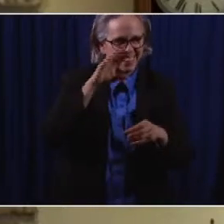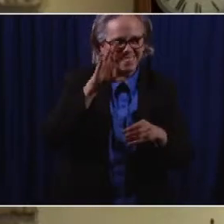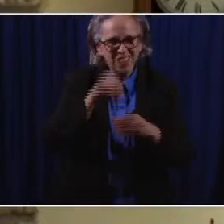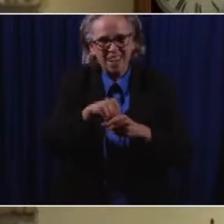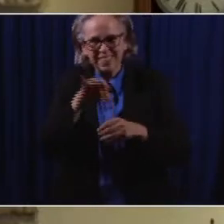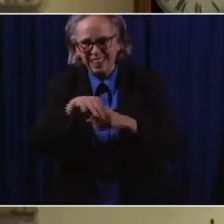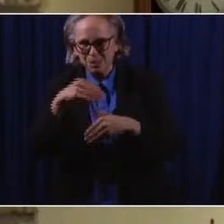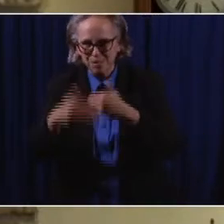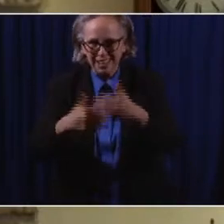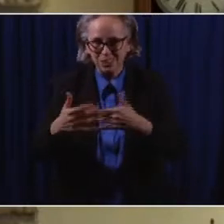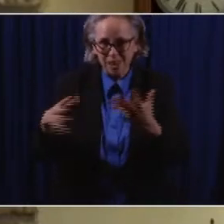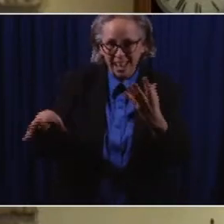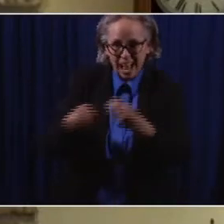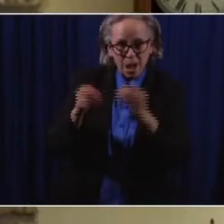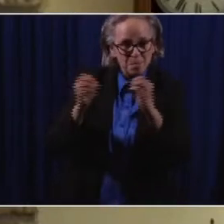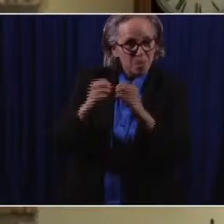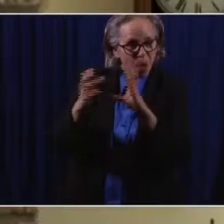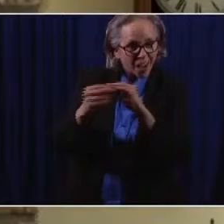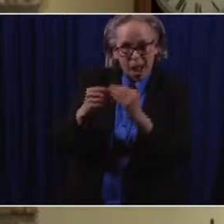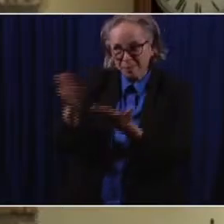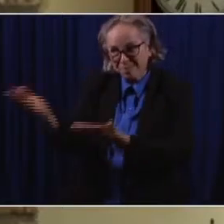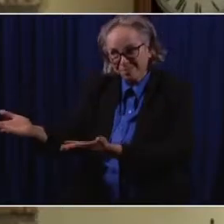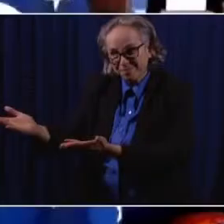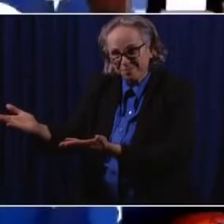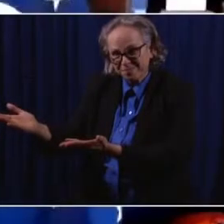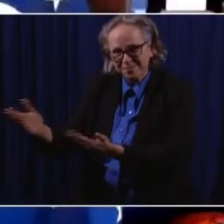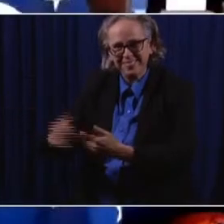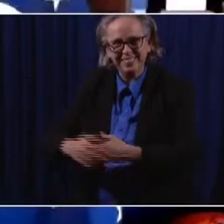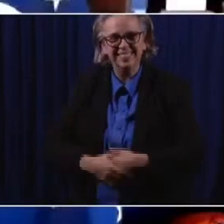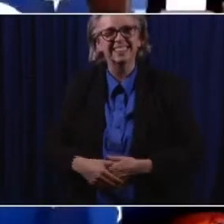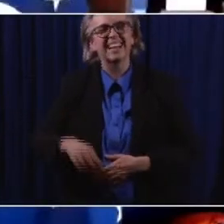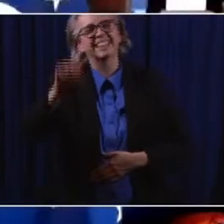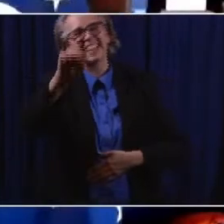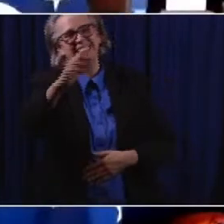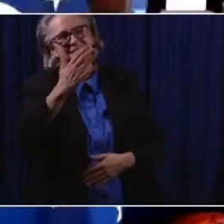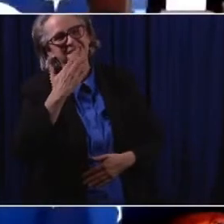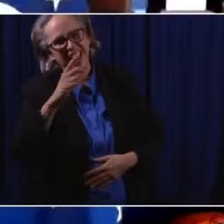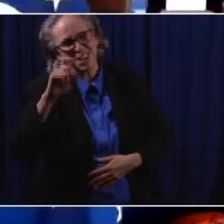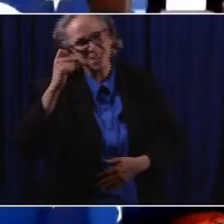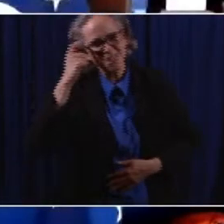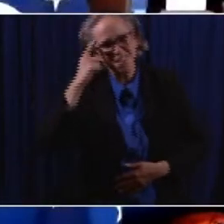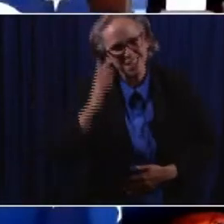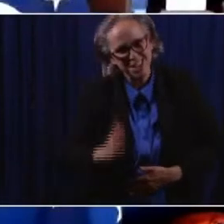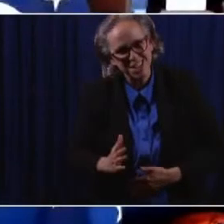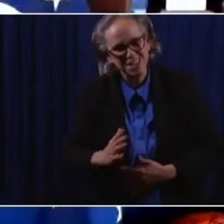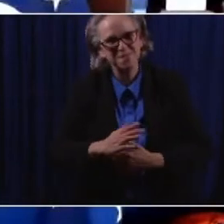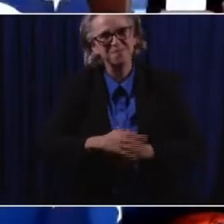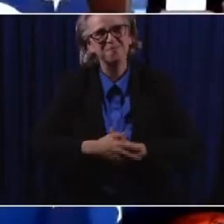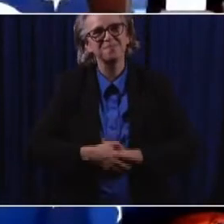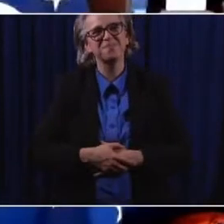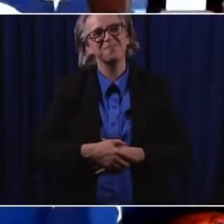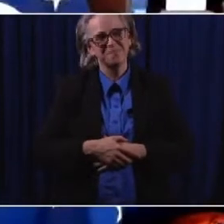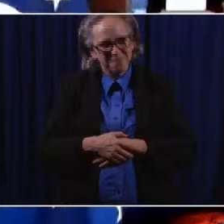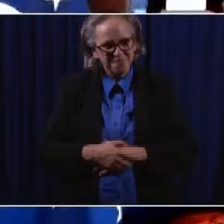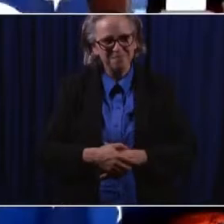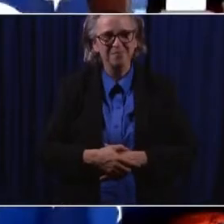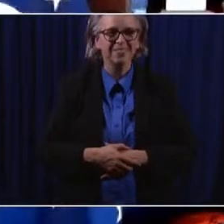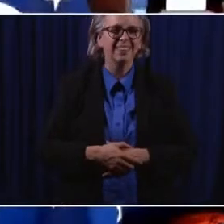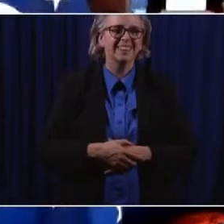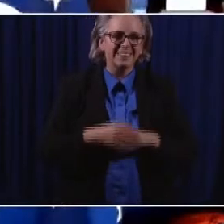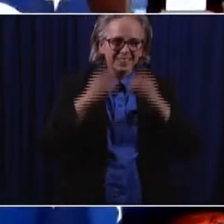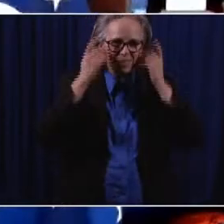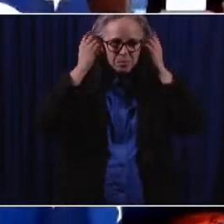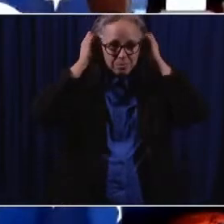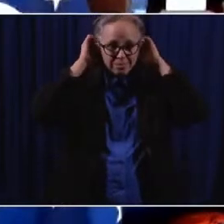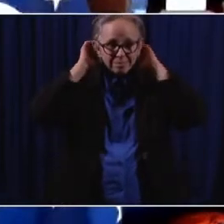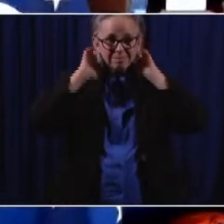or what other comments that you have. Yeah, thanks, Governor. Old habits die hard. I would like to say